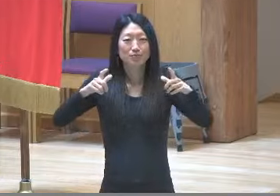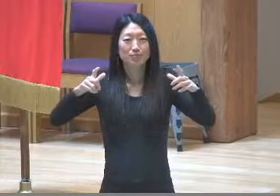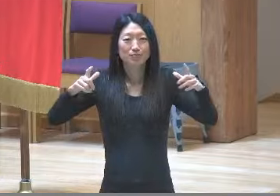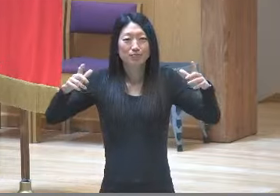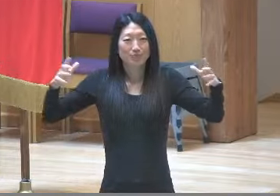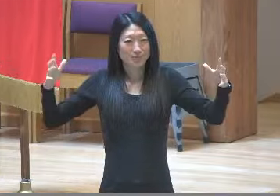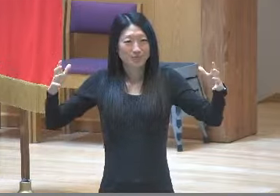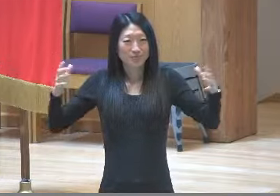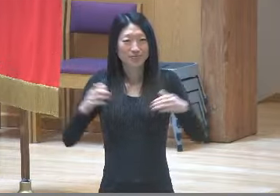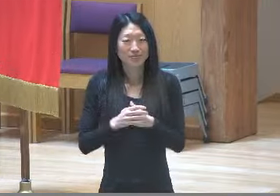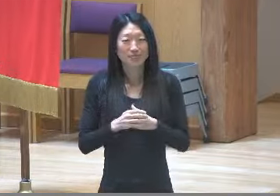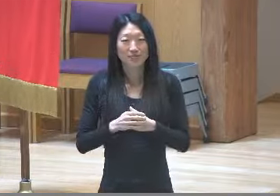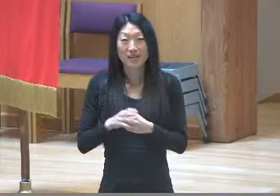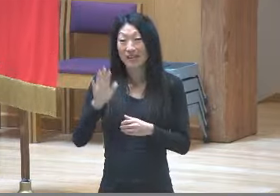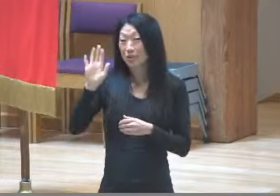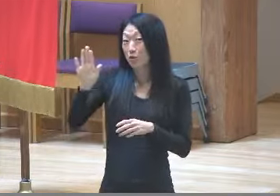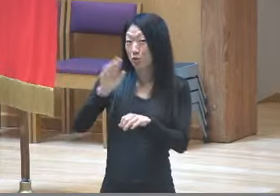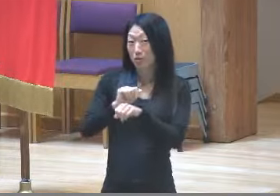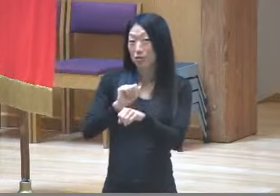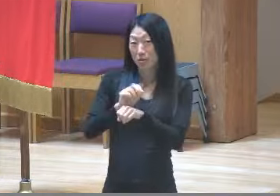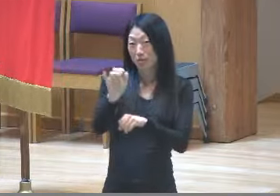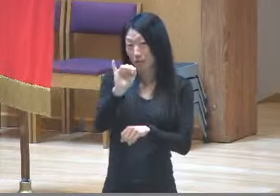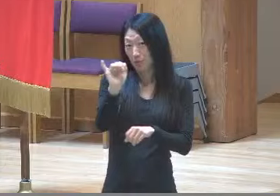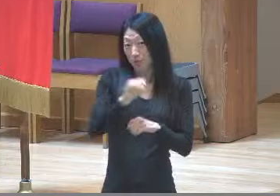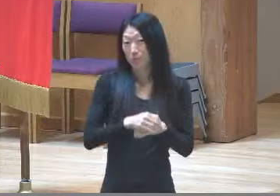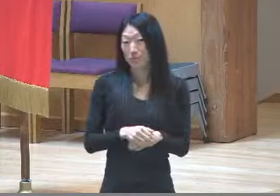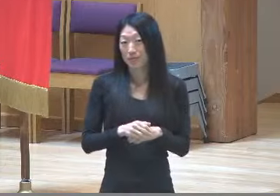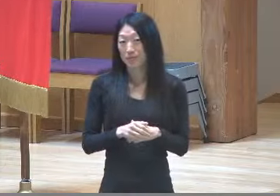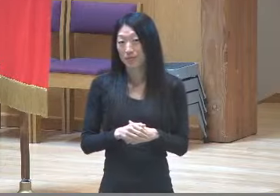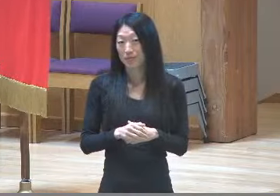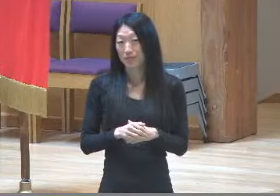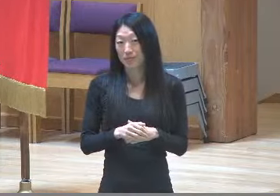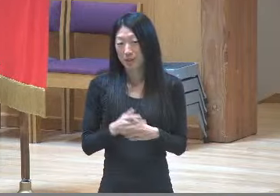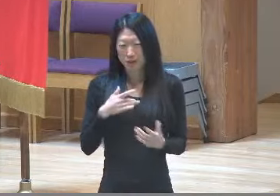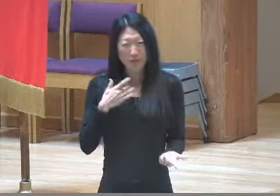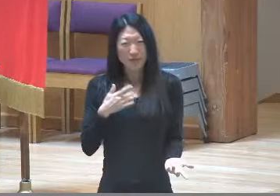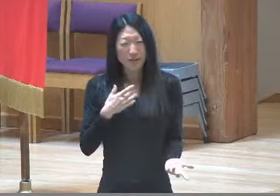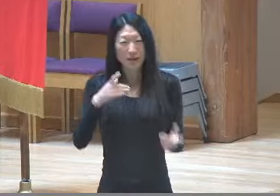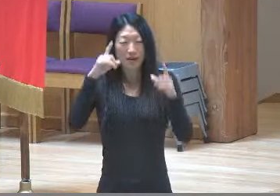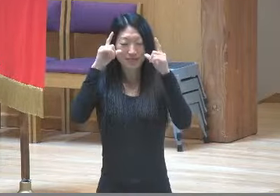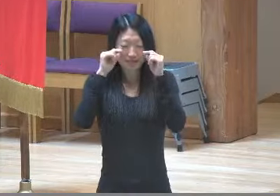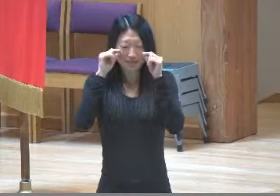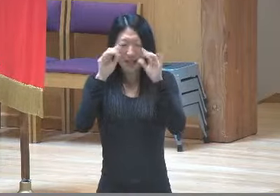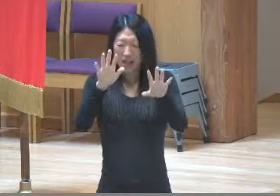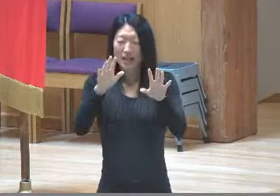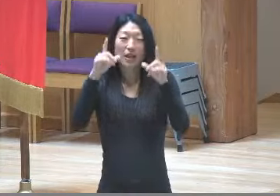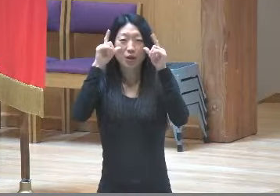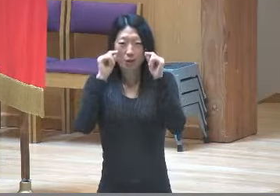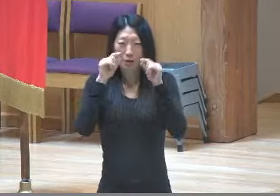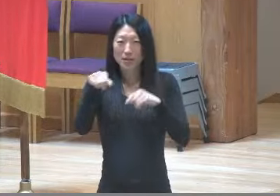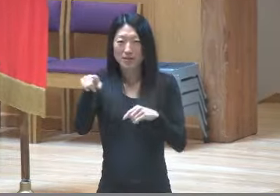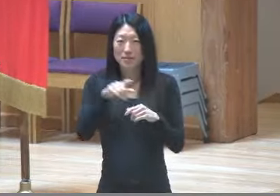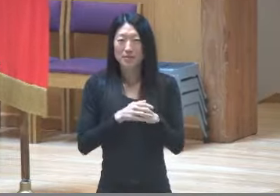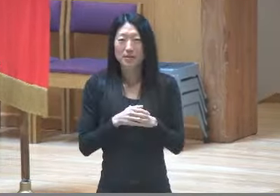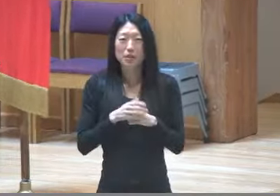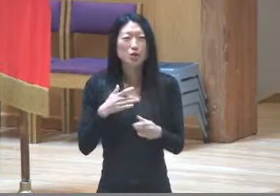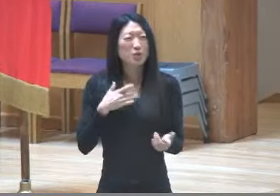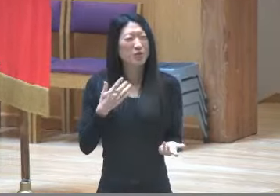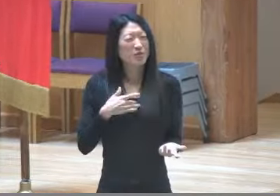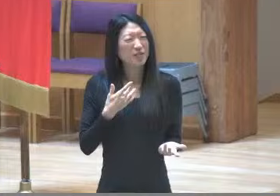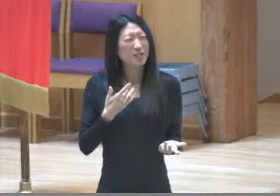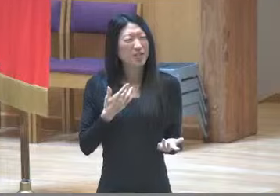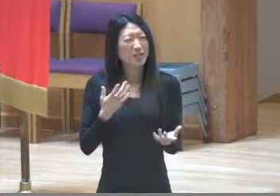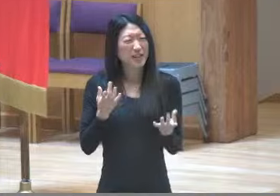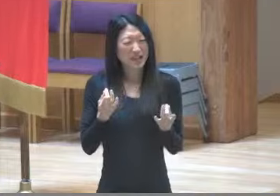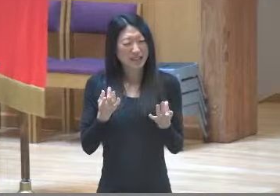what? That's your job, too. Because do you feel that? I want you to close your eyes. Do you feel stuff on